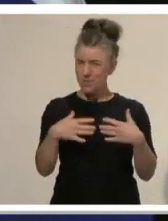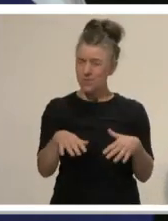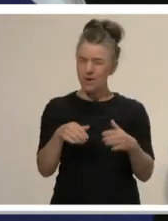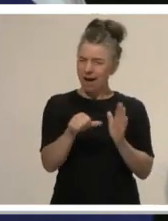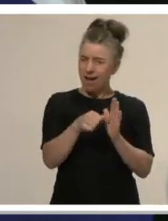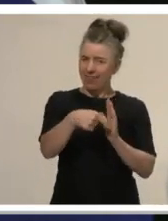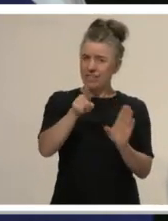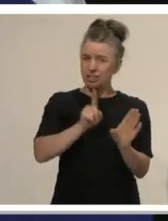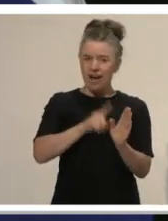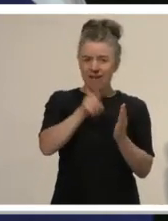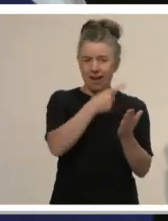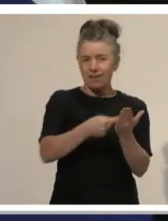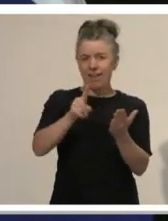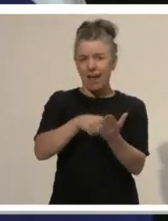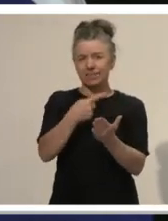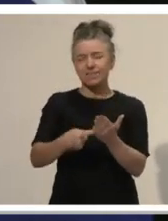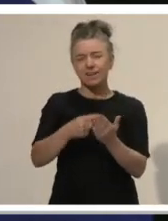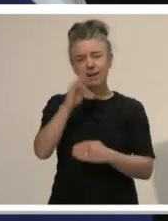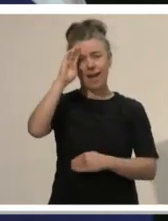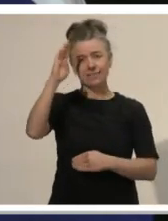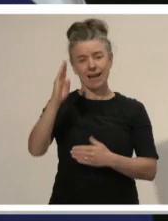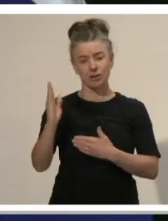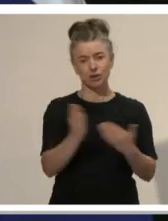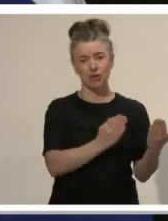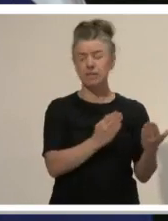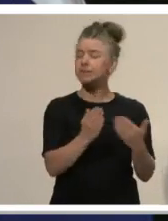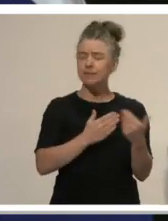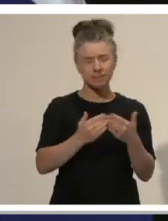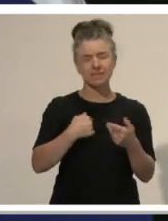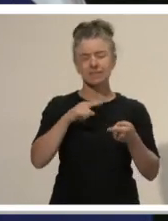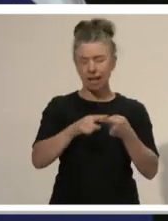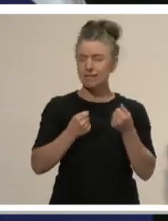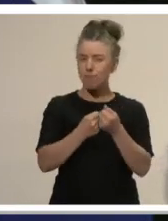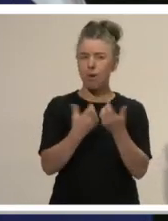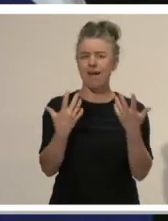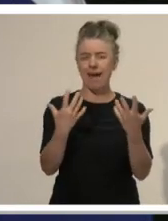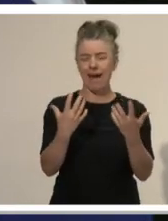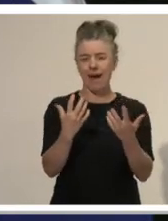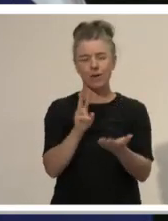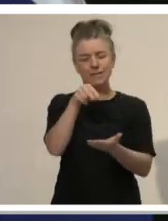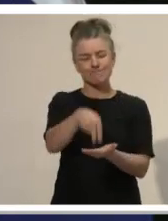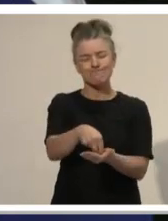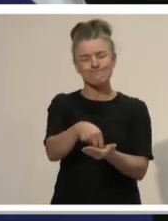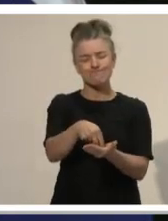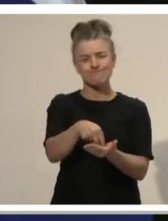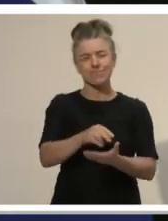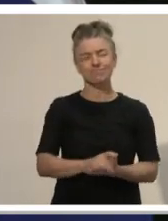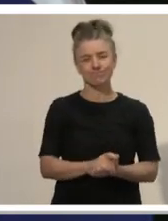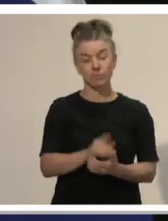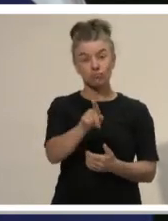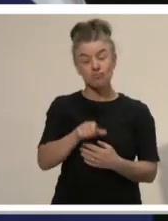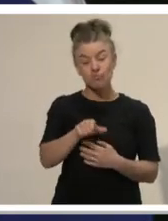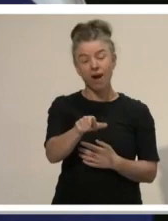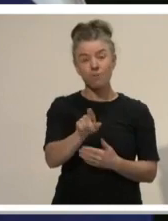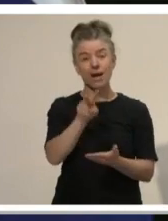due to COVID-19. But that doesn't mean we can't show our support as a collective. As dawn breaks, we can stand at the end of